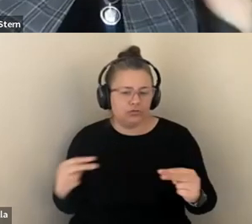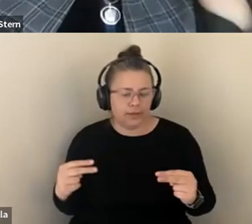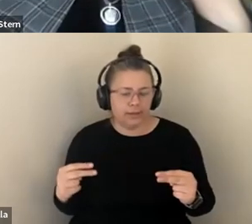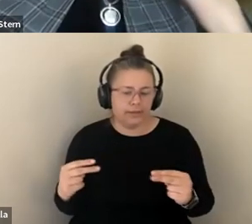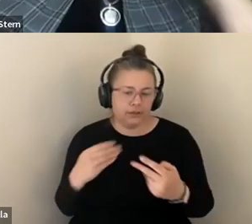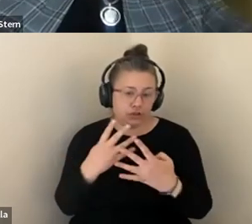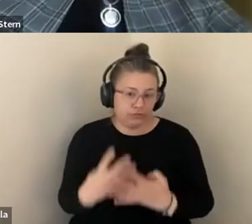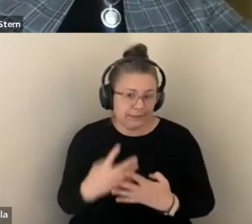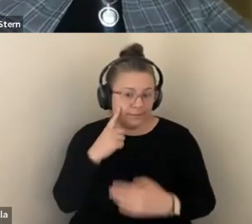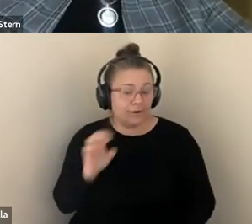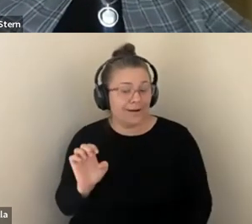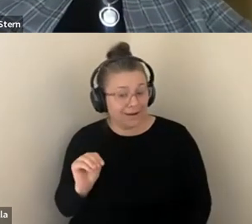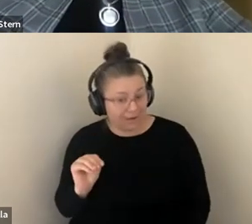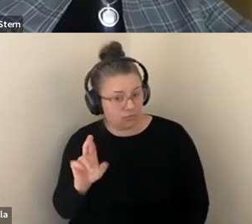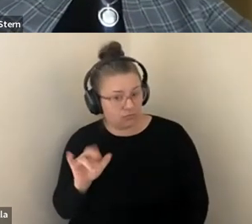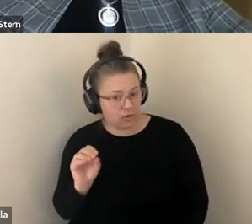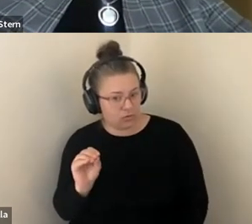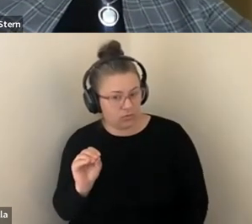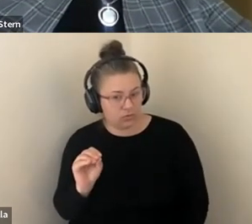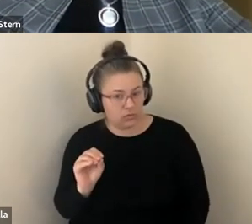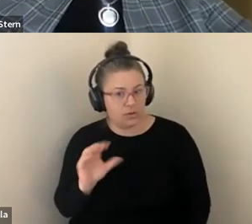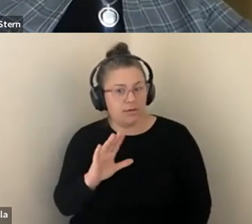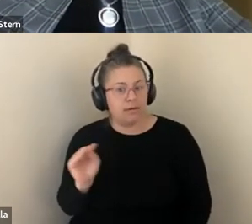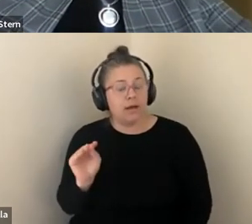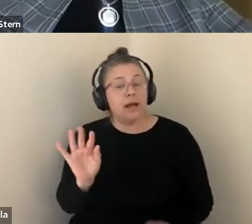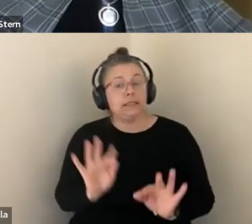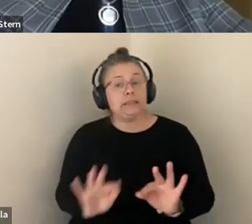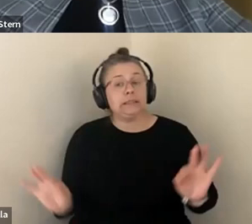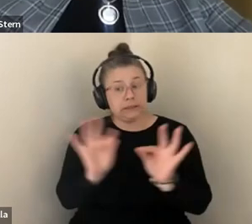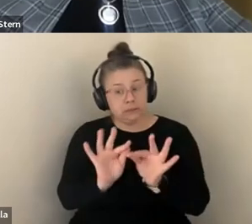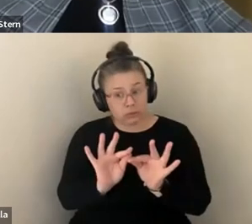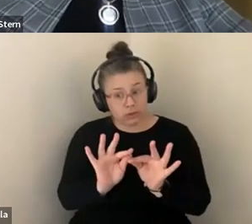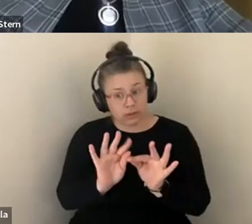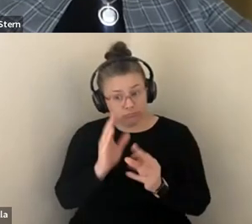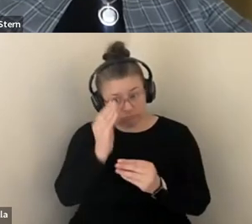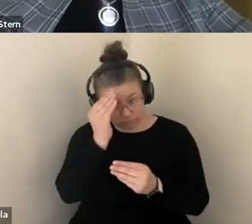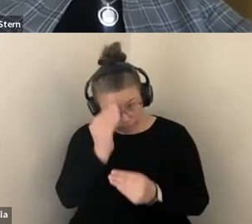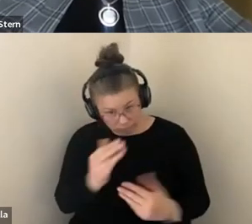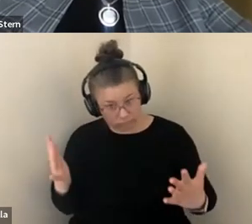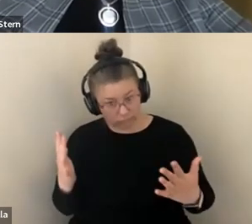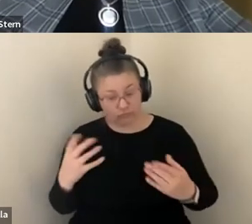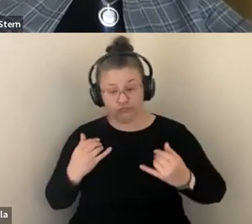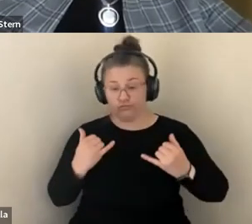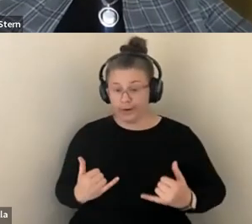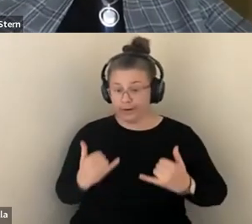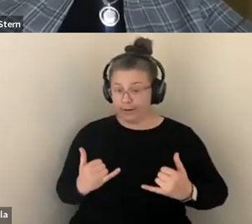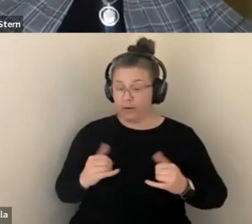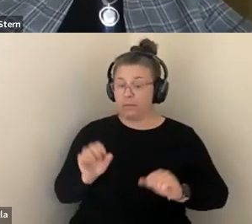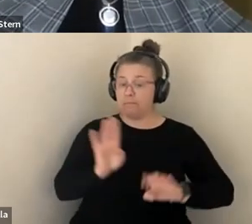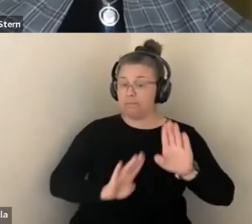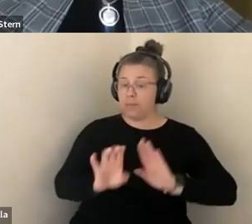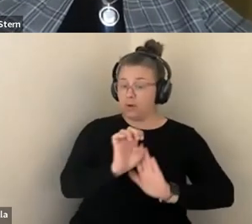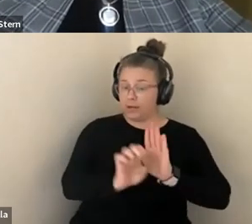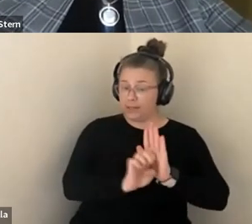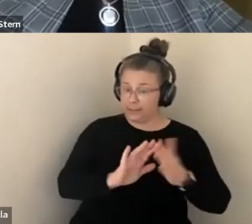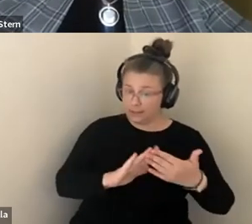screening of embryos. And it's important to point out that at this point in time, the bioethics community and the clinical